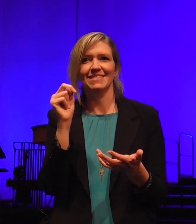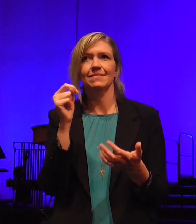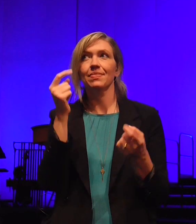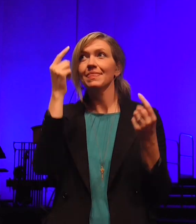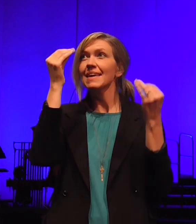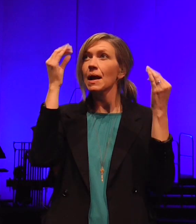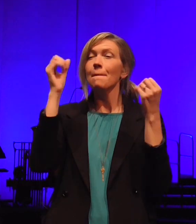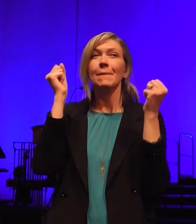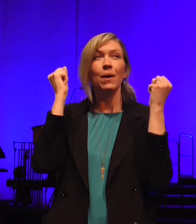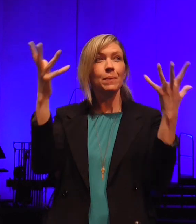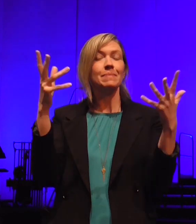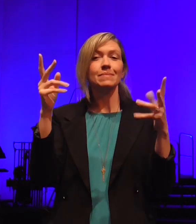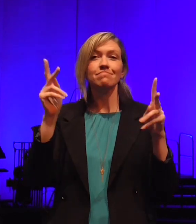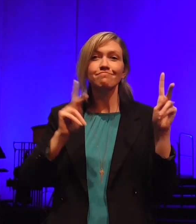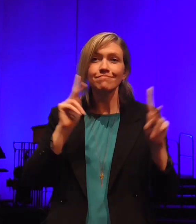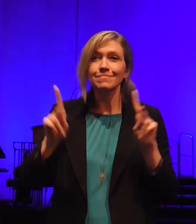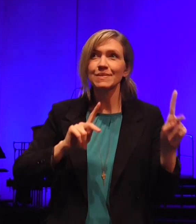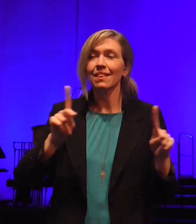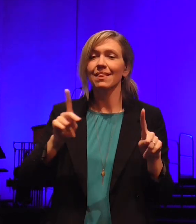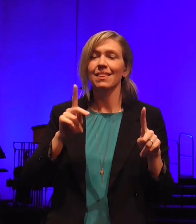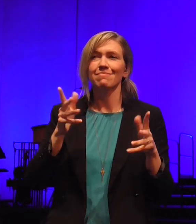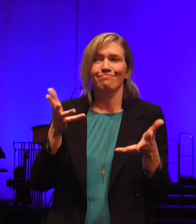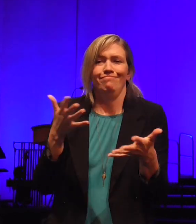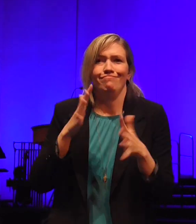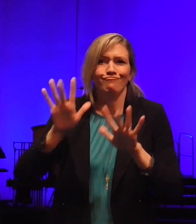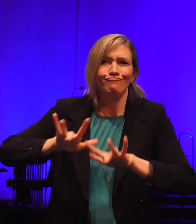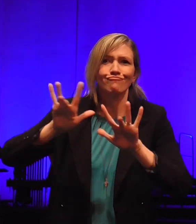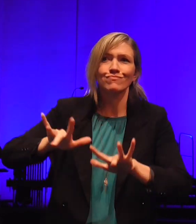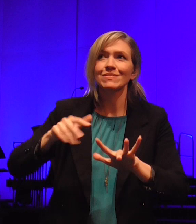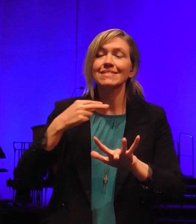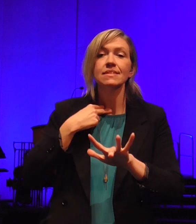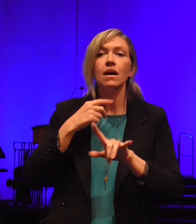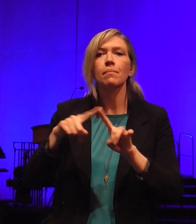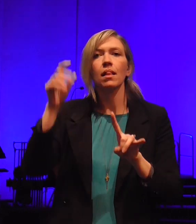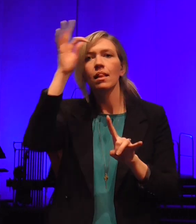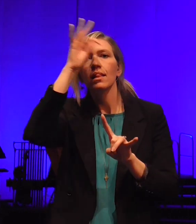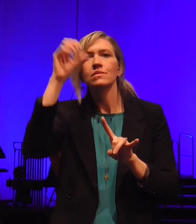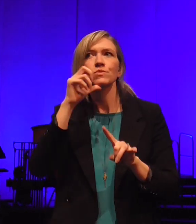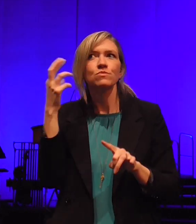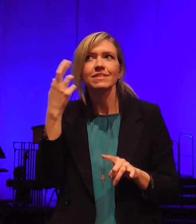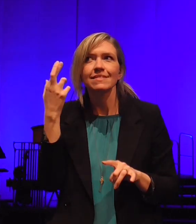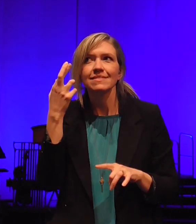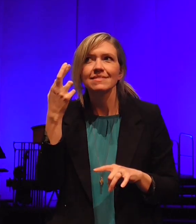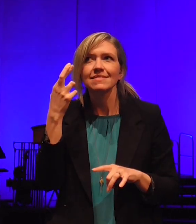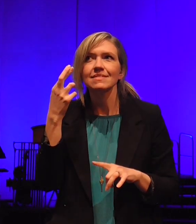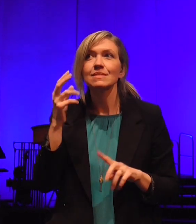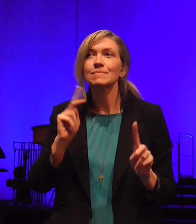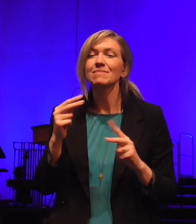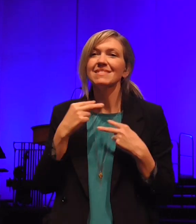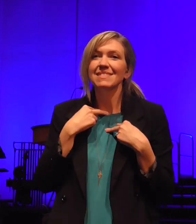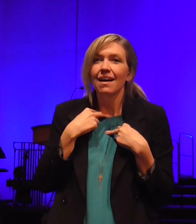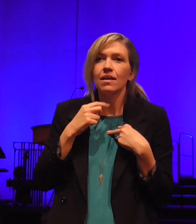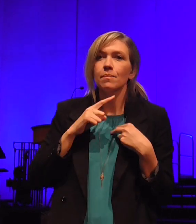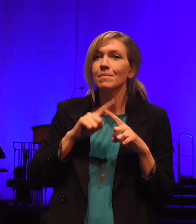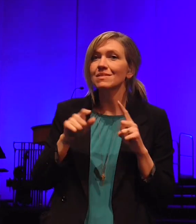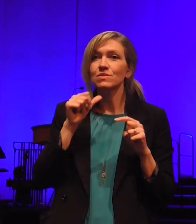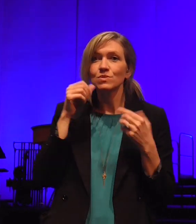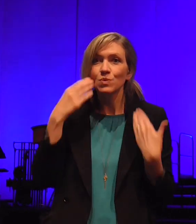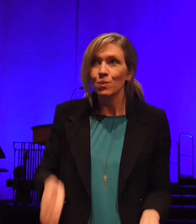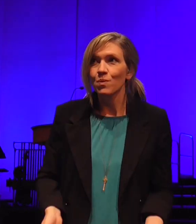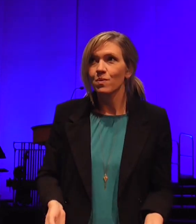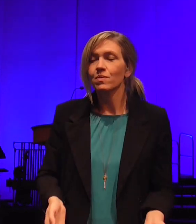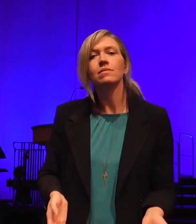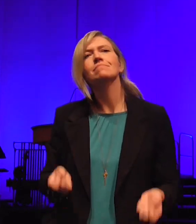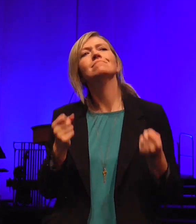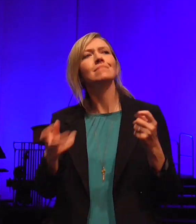Think about all those poor suckers who are stuck and don't know it. Who are stuck and don't know it. And that's a lot